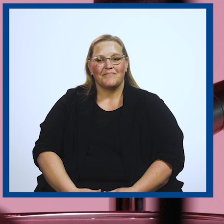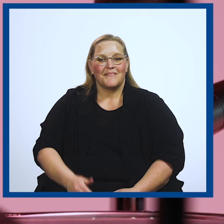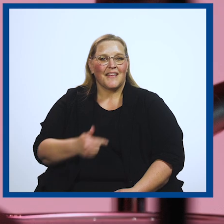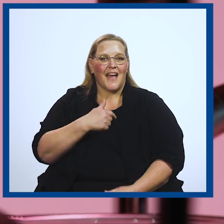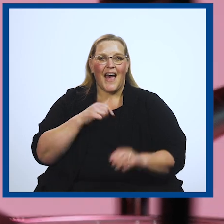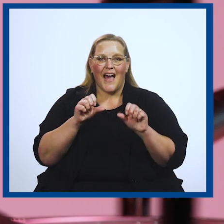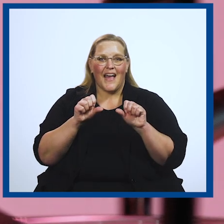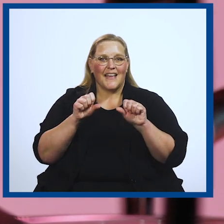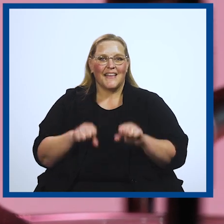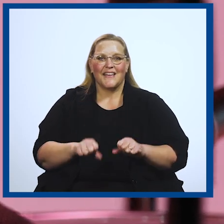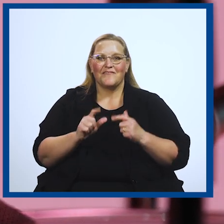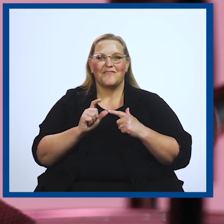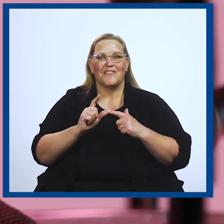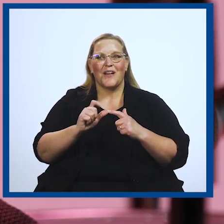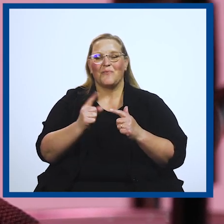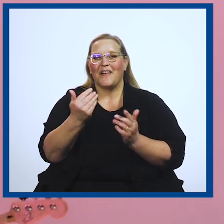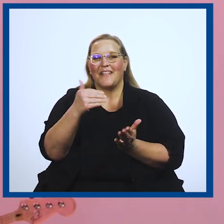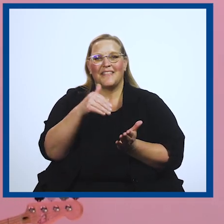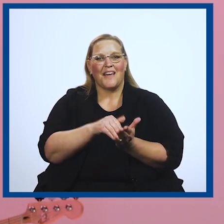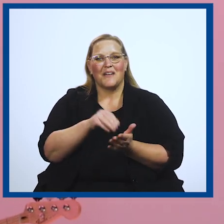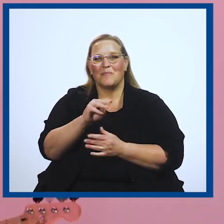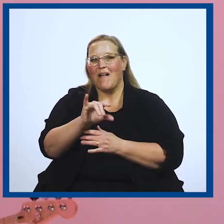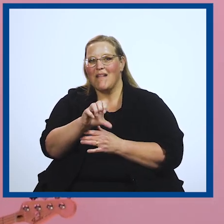I could run 1,000